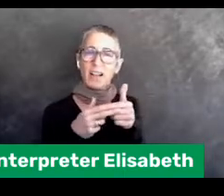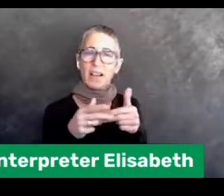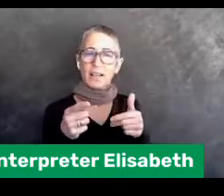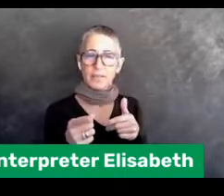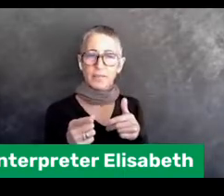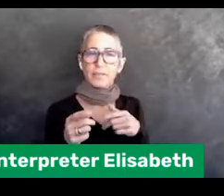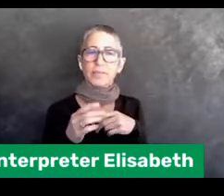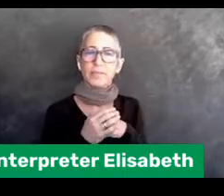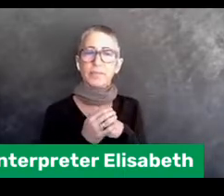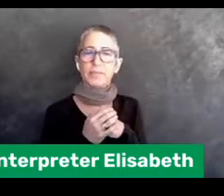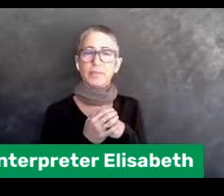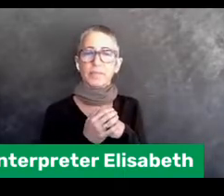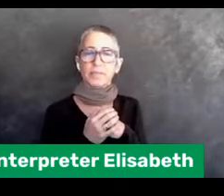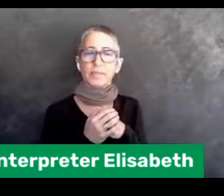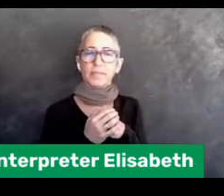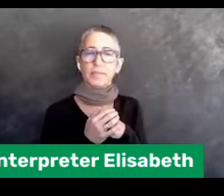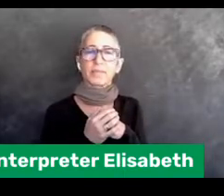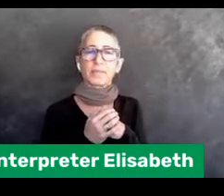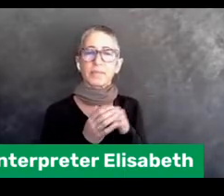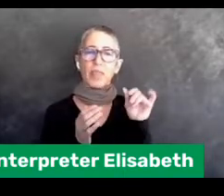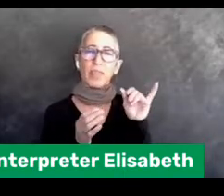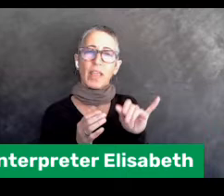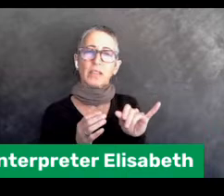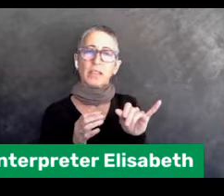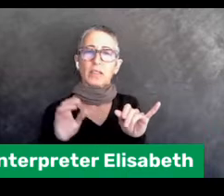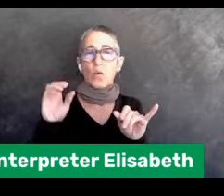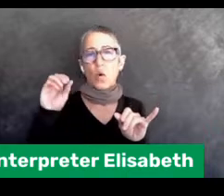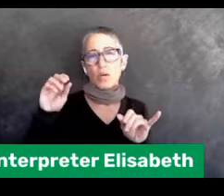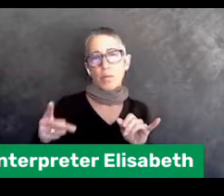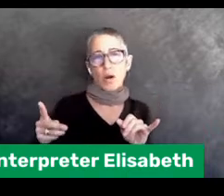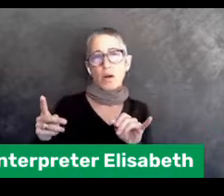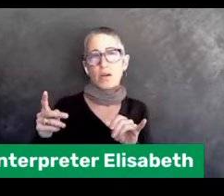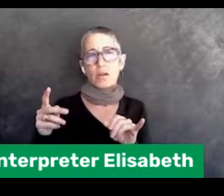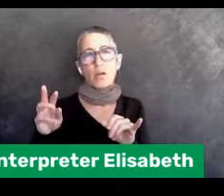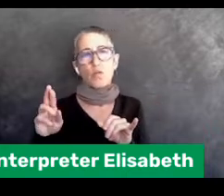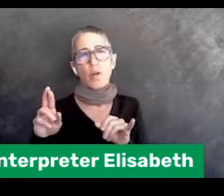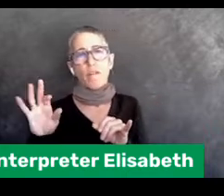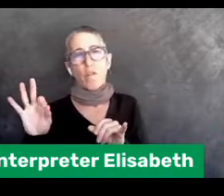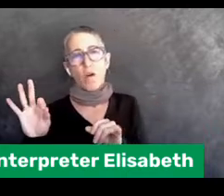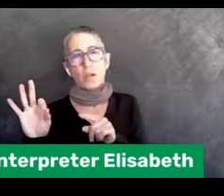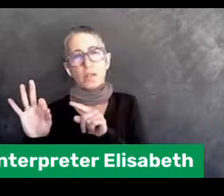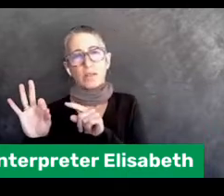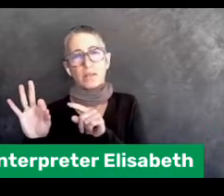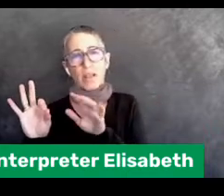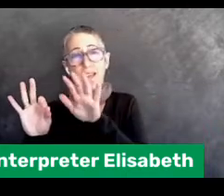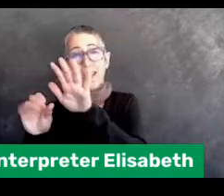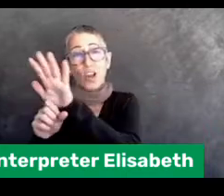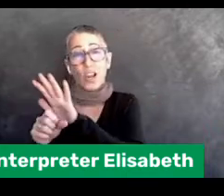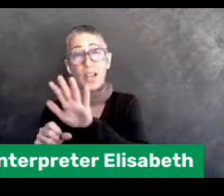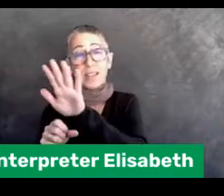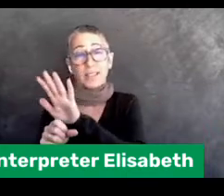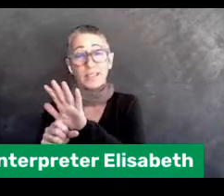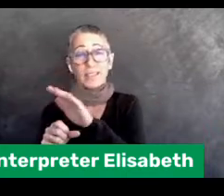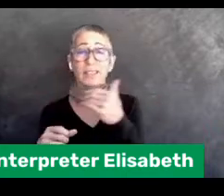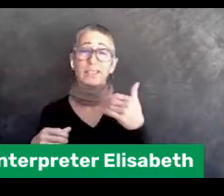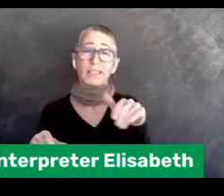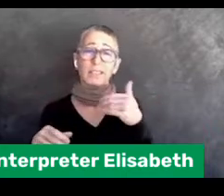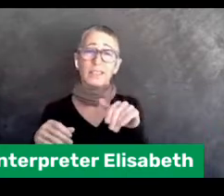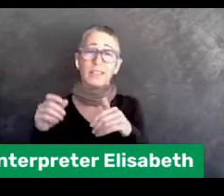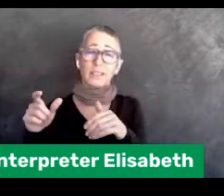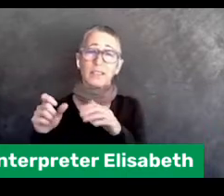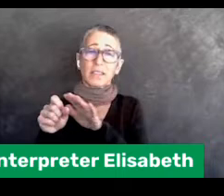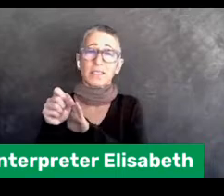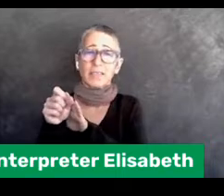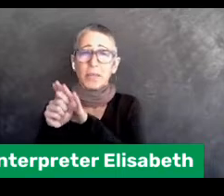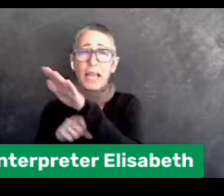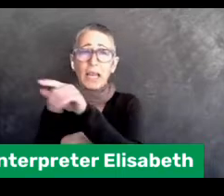compared to full service grocery stores in the Oak Park and River Forest area. And as you can see, it kind of is equivalent of at least half